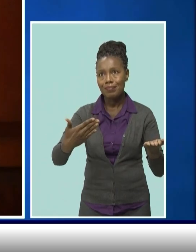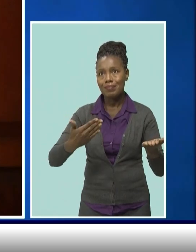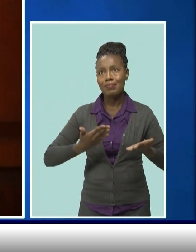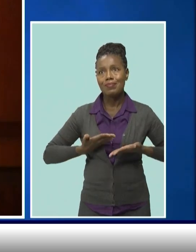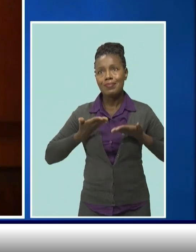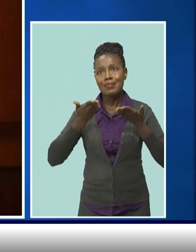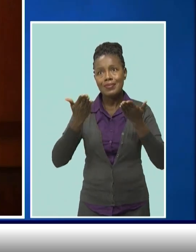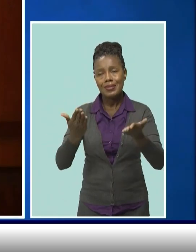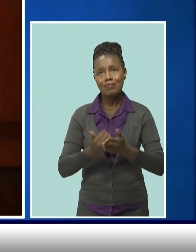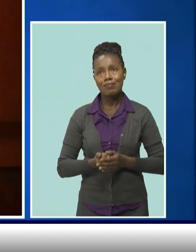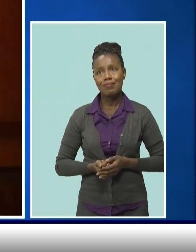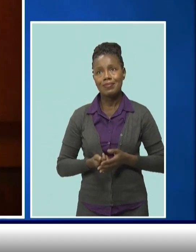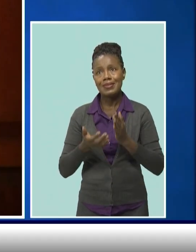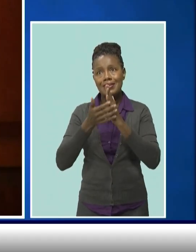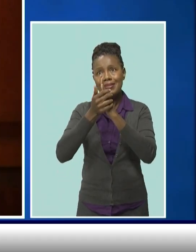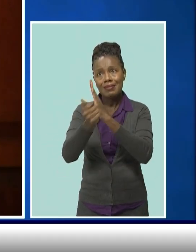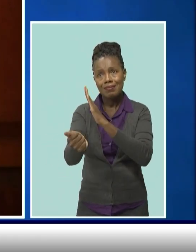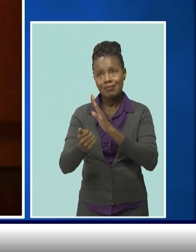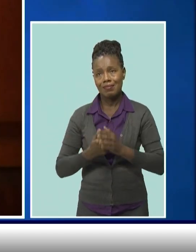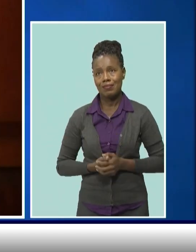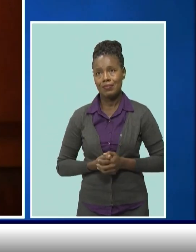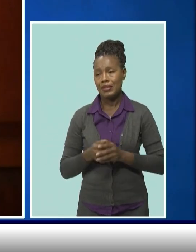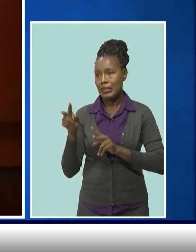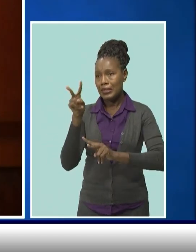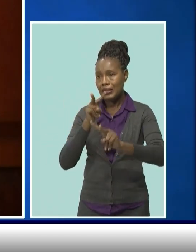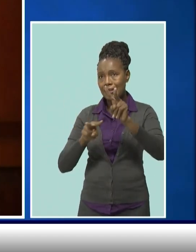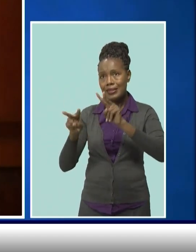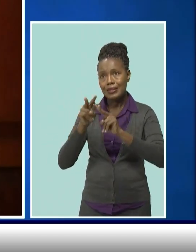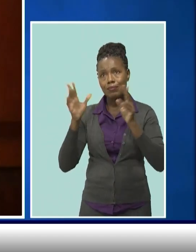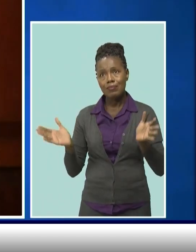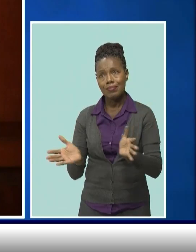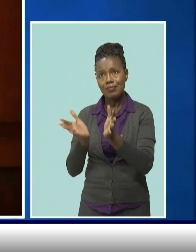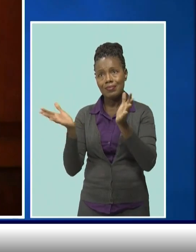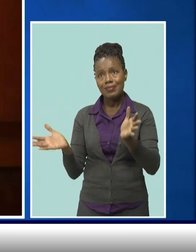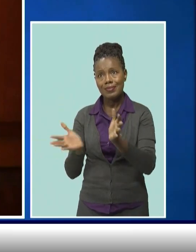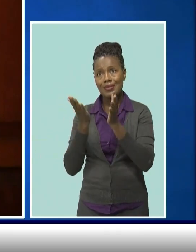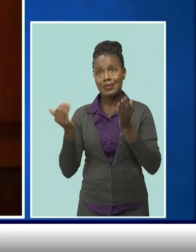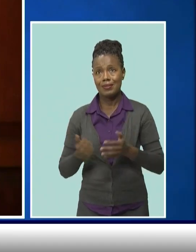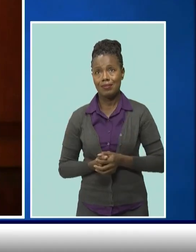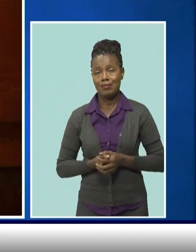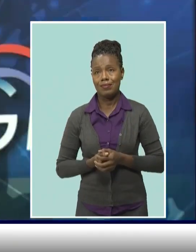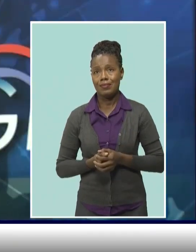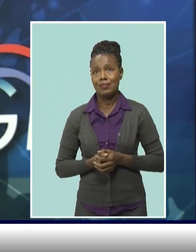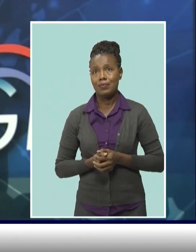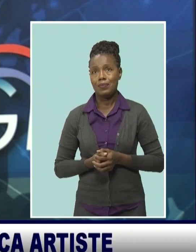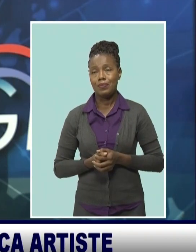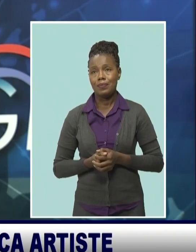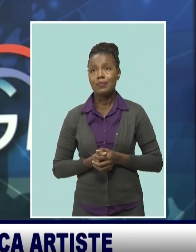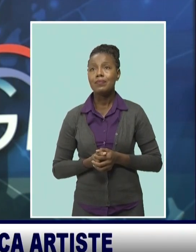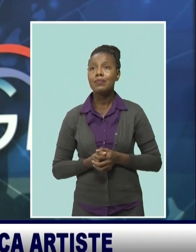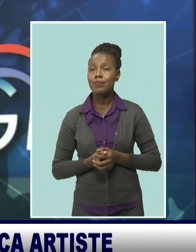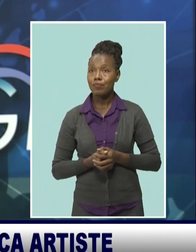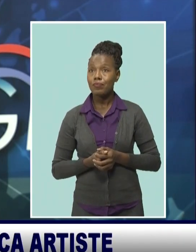is talent being driven intergenerationally. A response tonight to